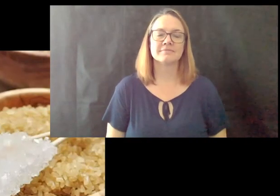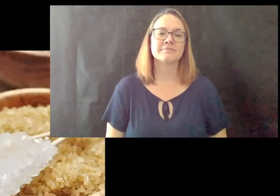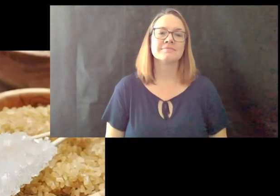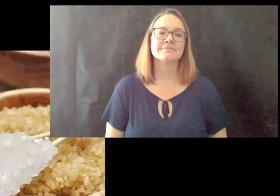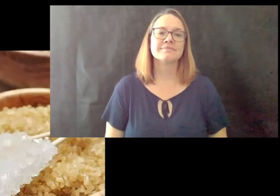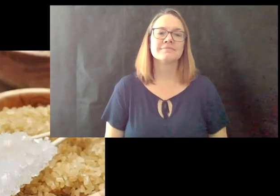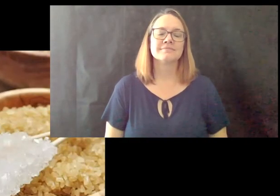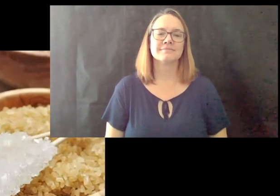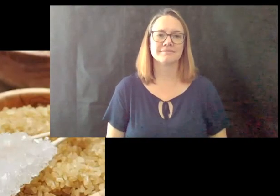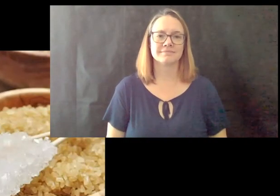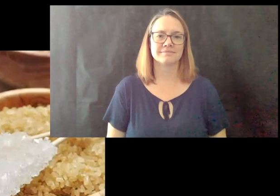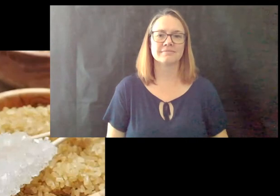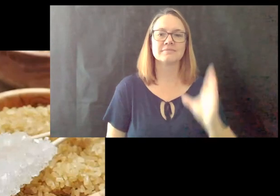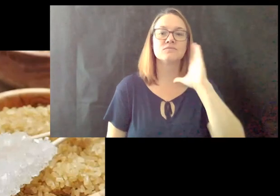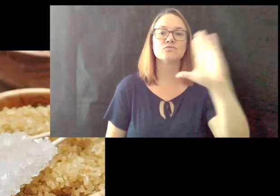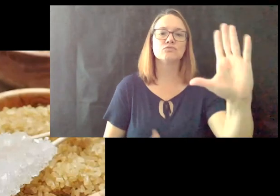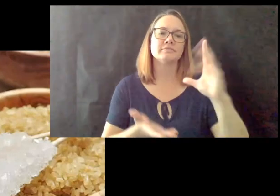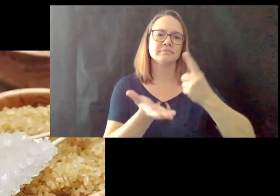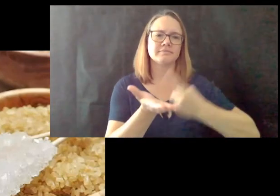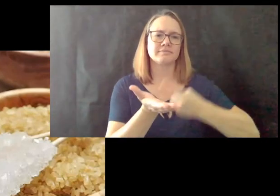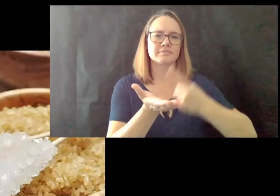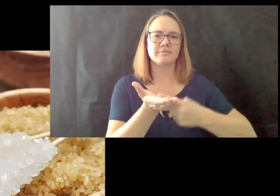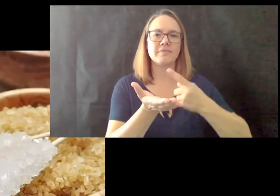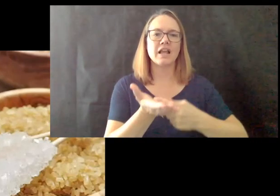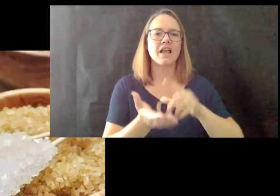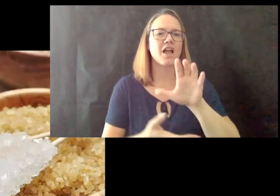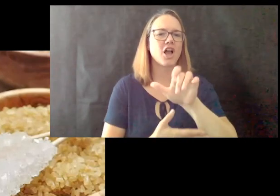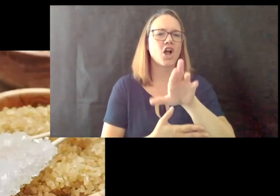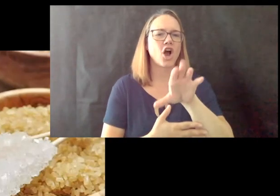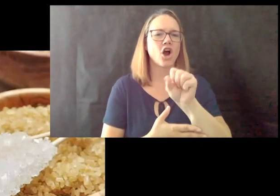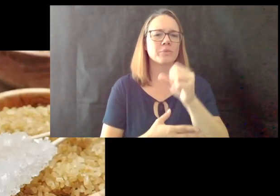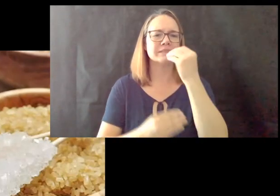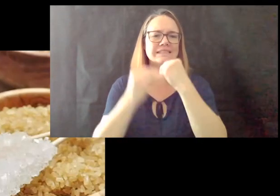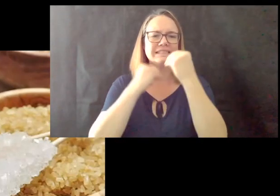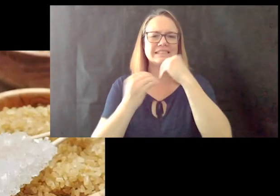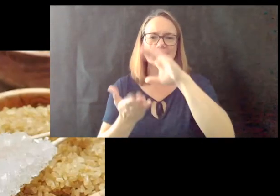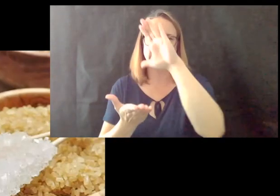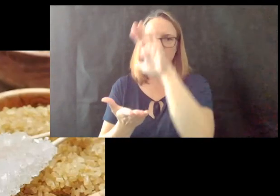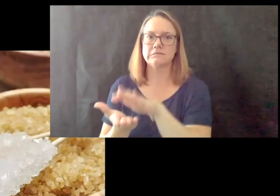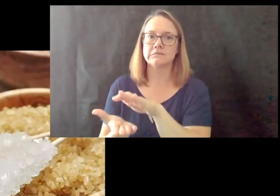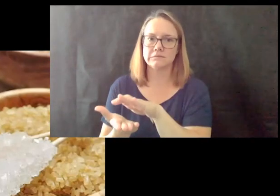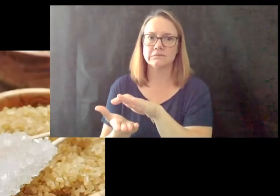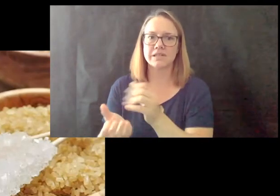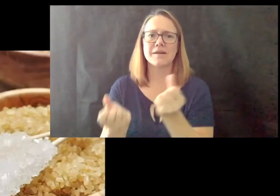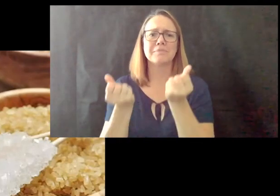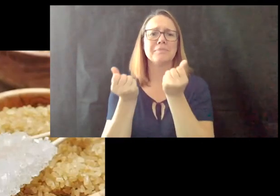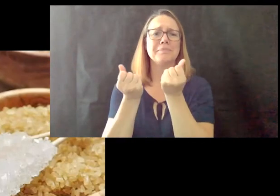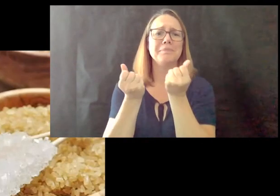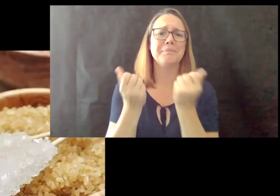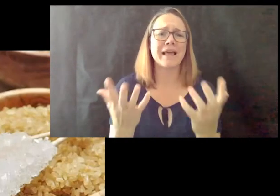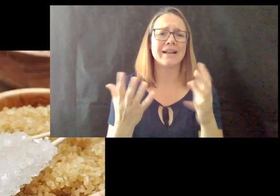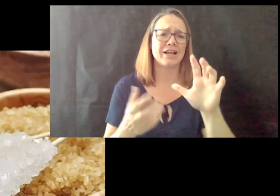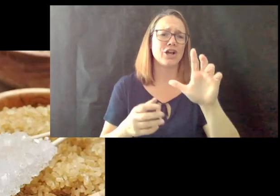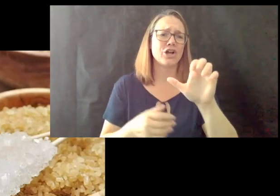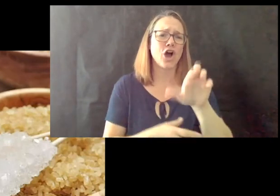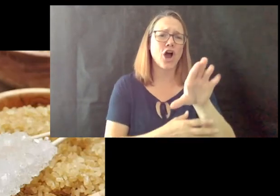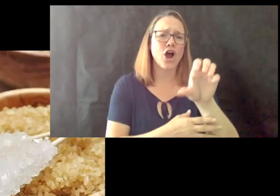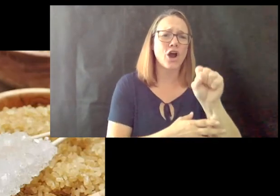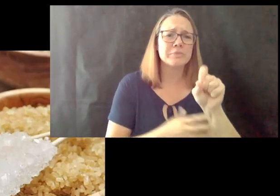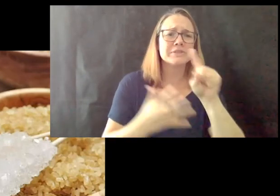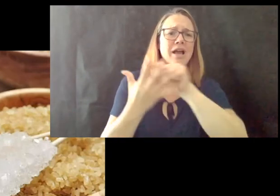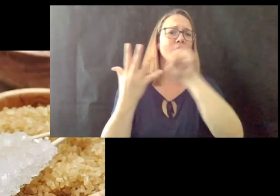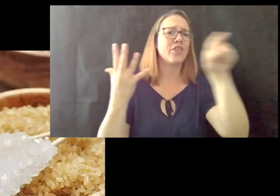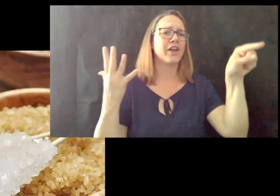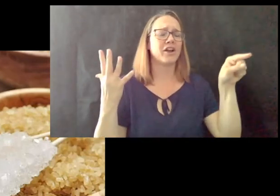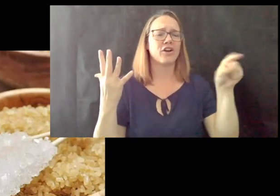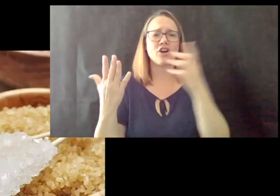All right, so we're going to talk about some of the carbs to minimize. There's so many carbs out there. What are carbs? Which